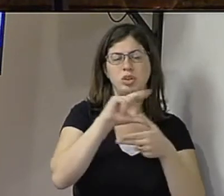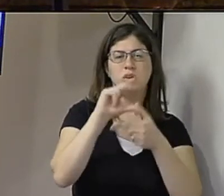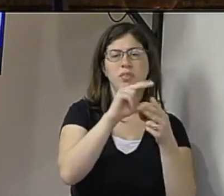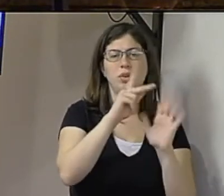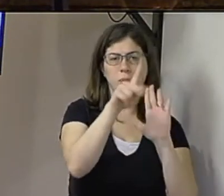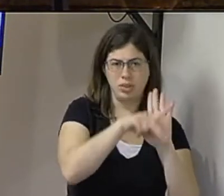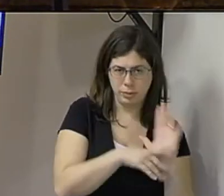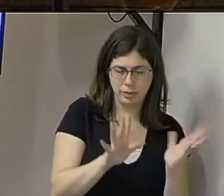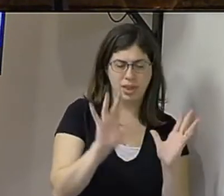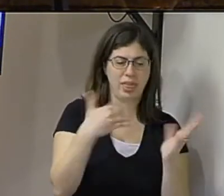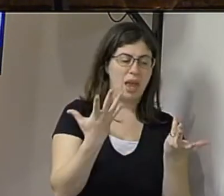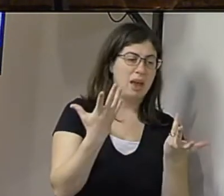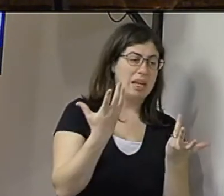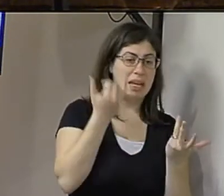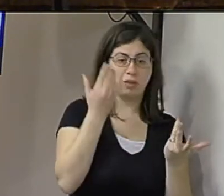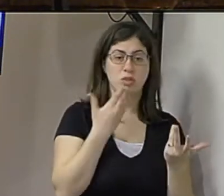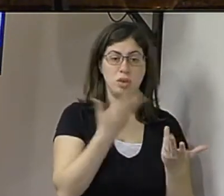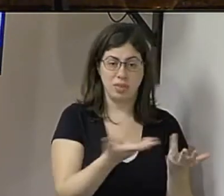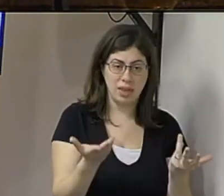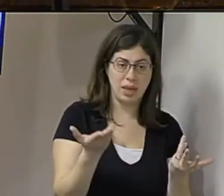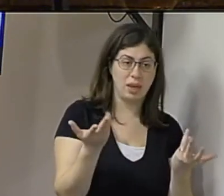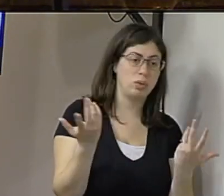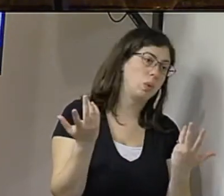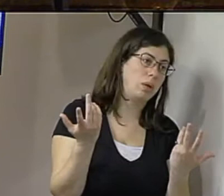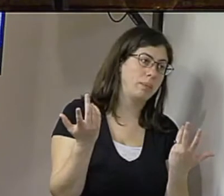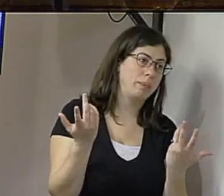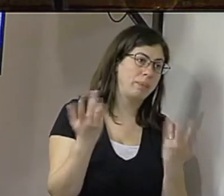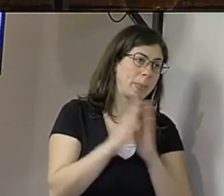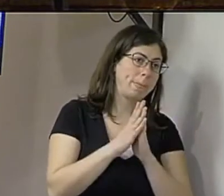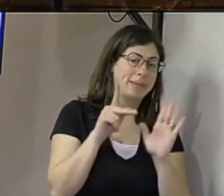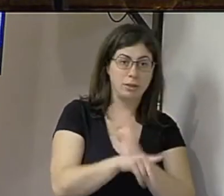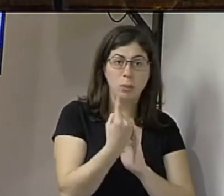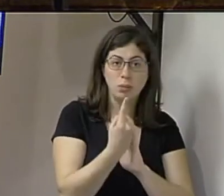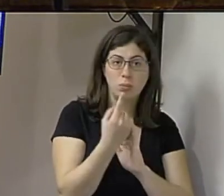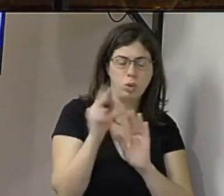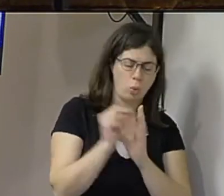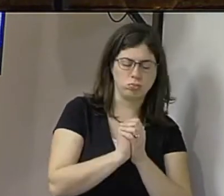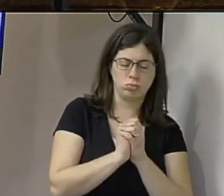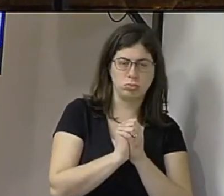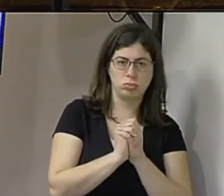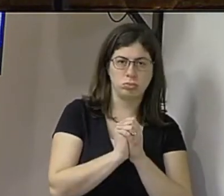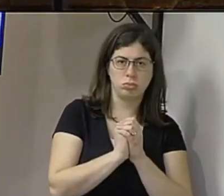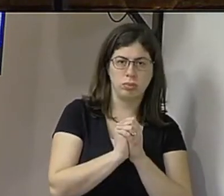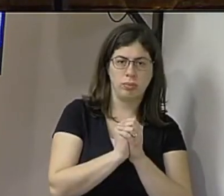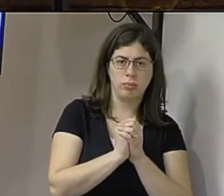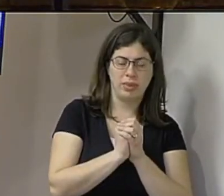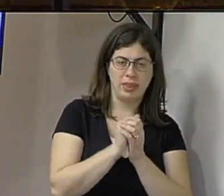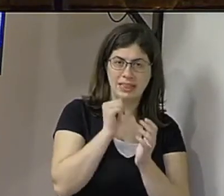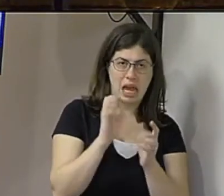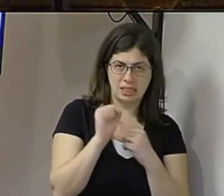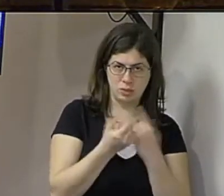with universal principles. It said, hey, is it ever a good thing to, you know, murder somebody? No. The Bible,